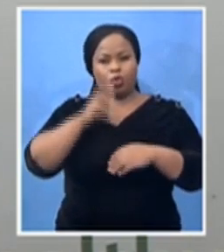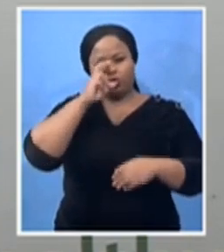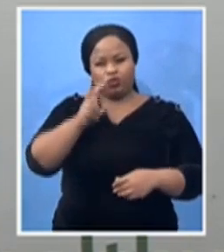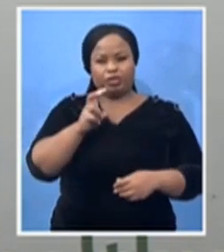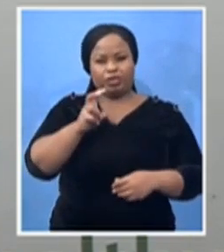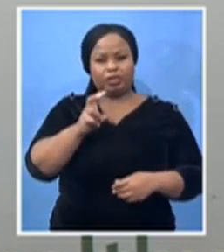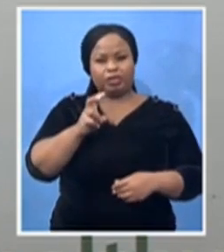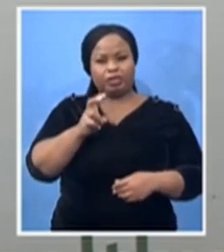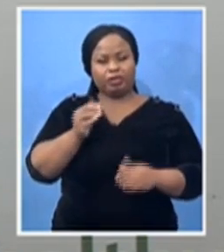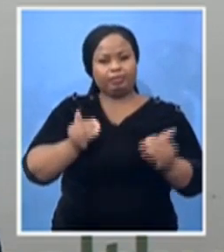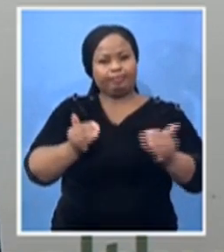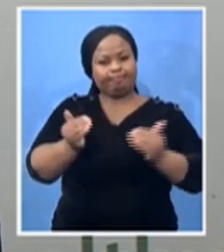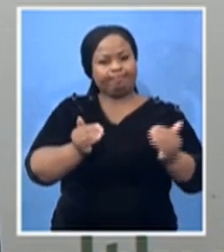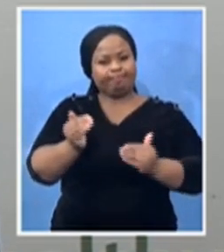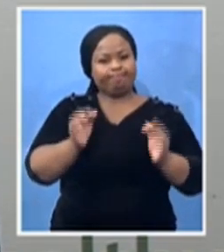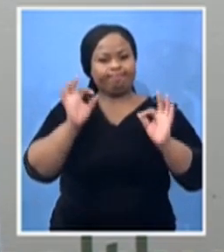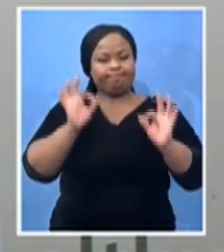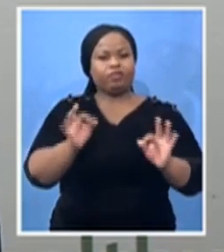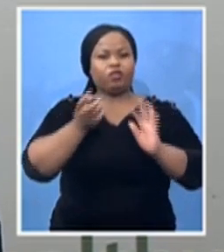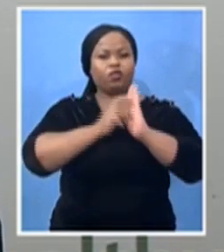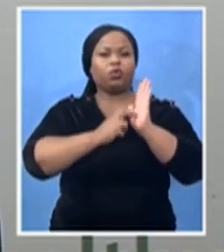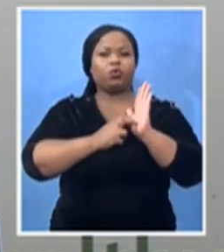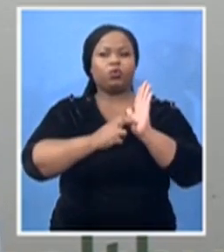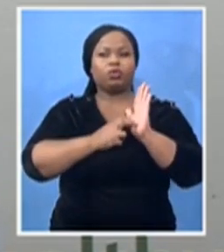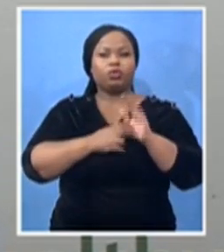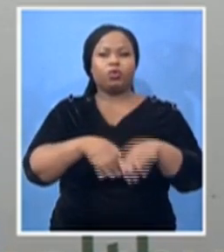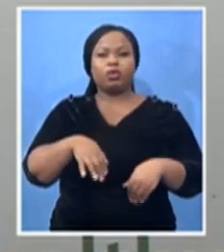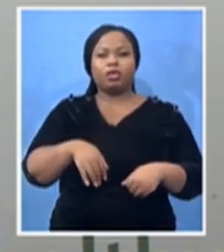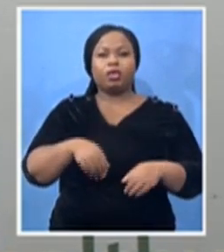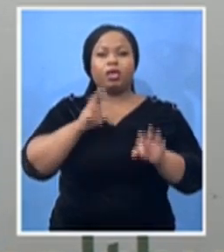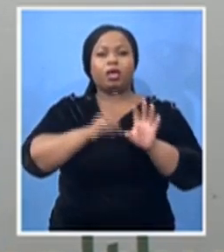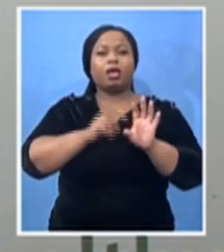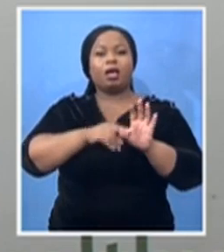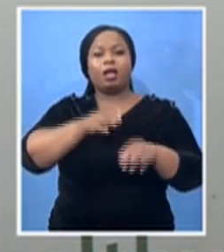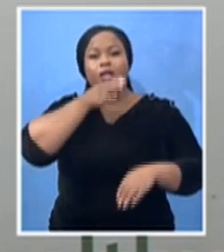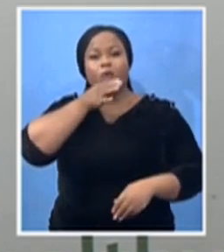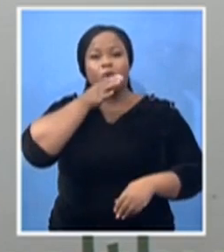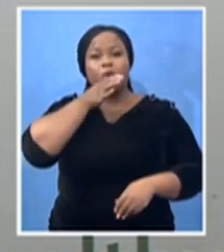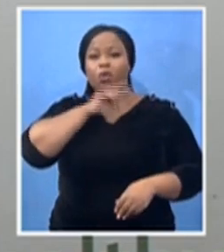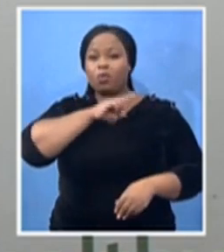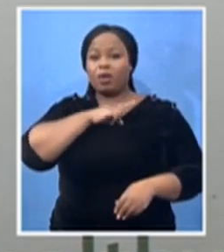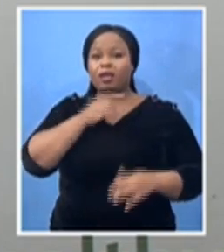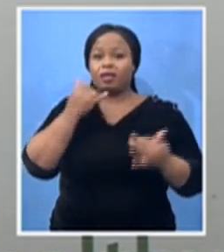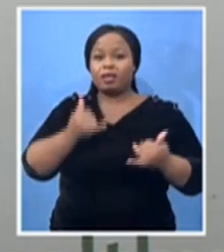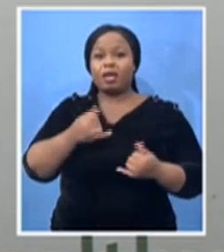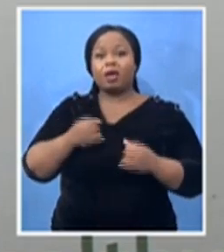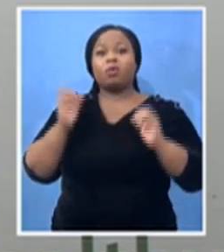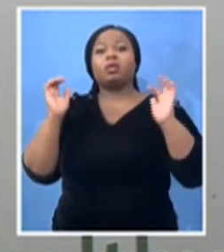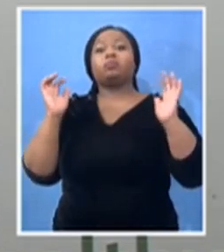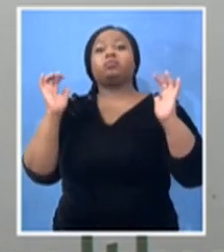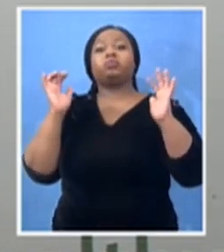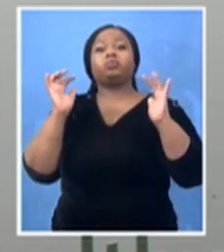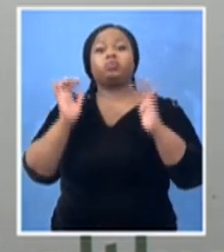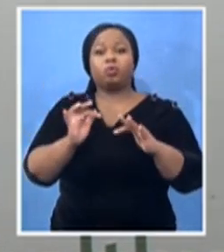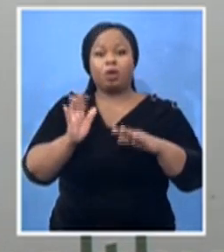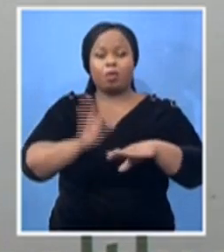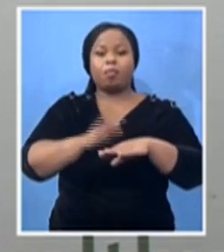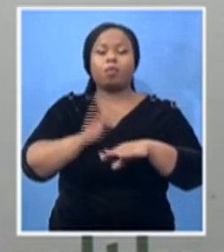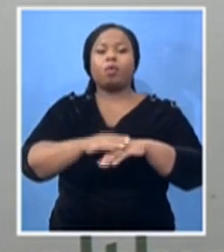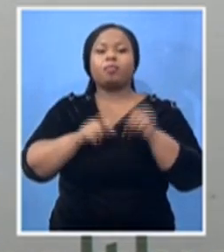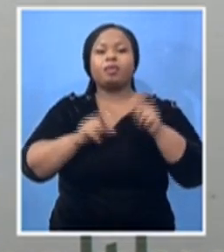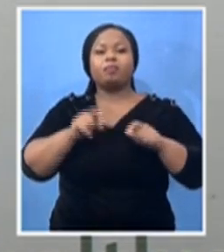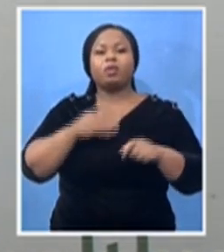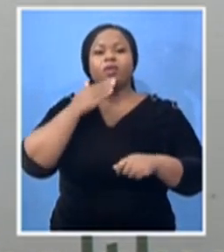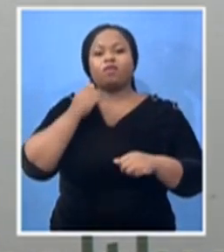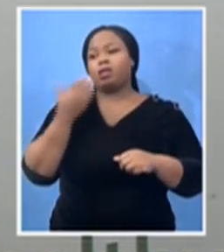regulations on alcohol, because our trauma unit has started to be very active for the past week. But I think